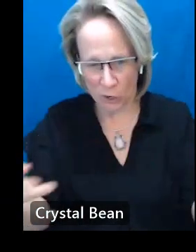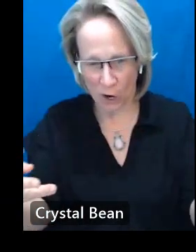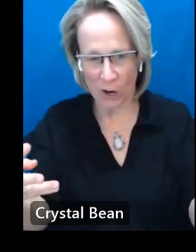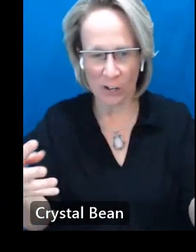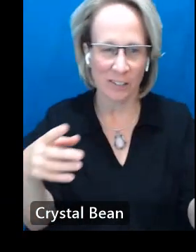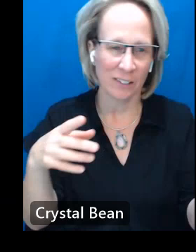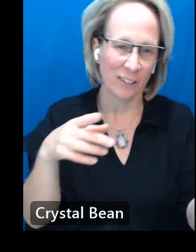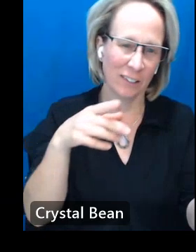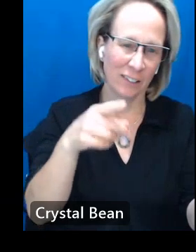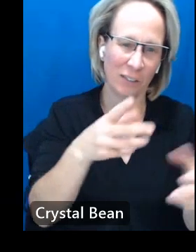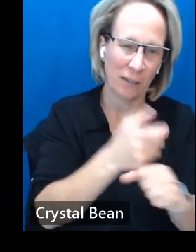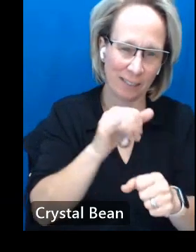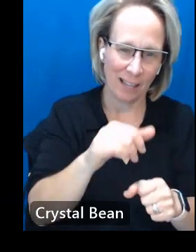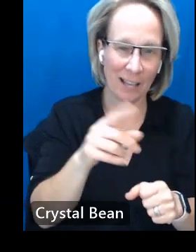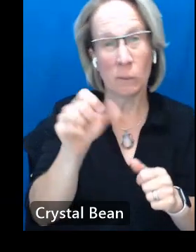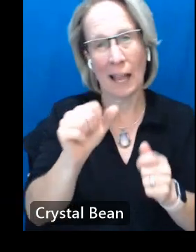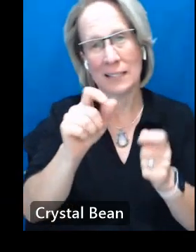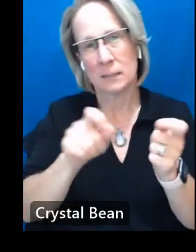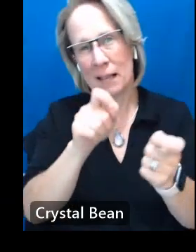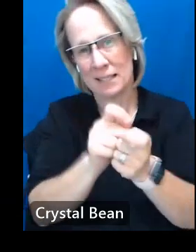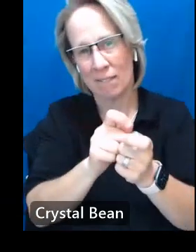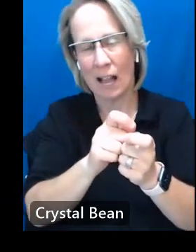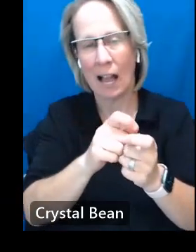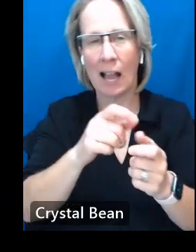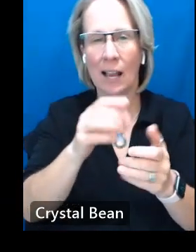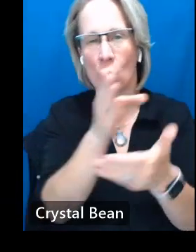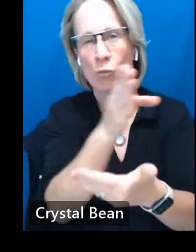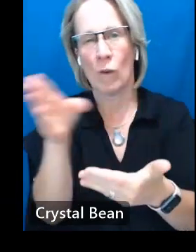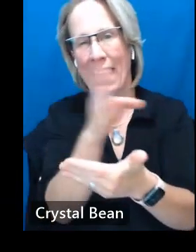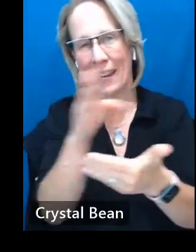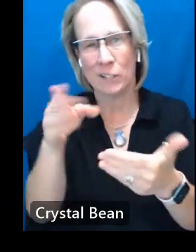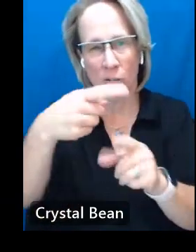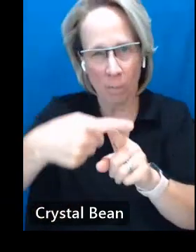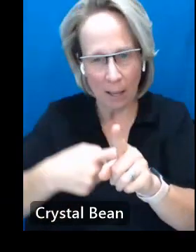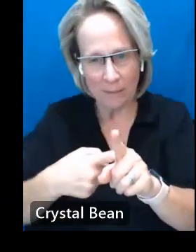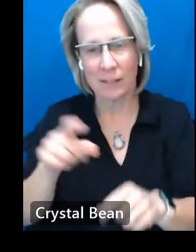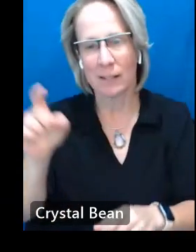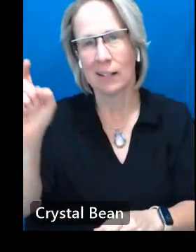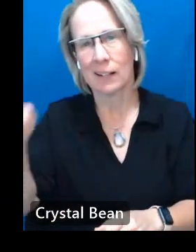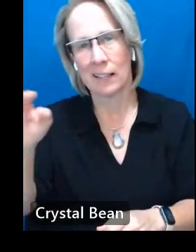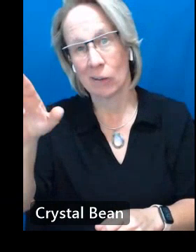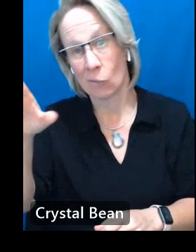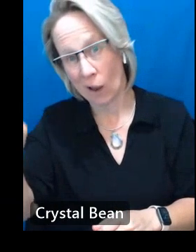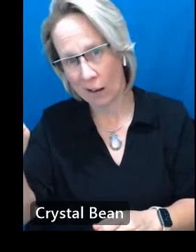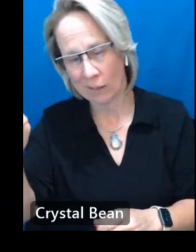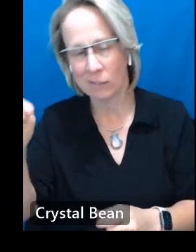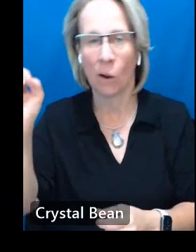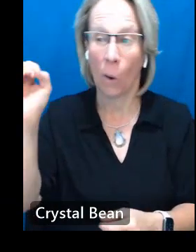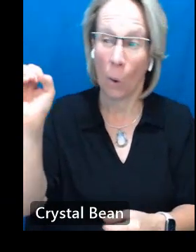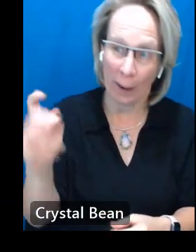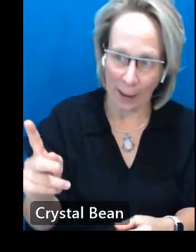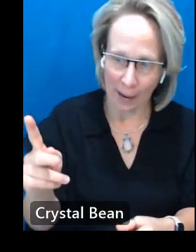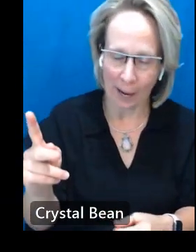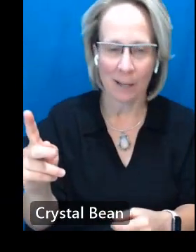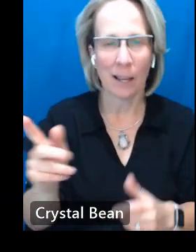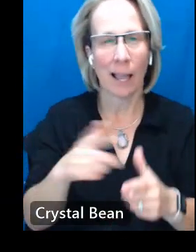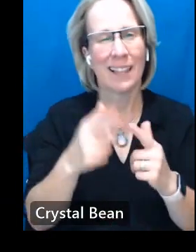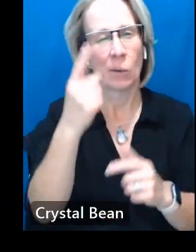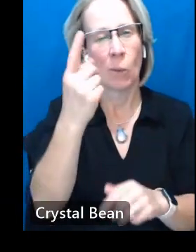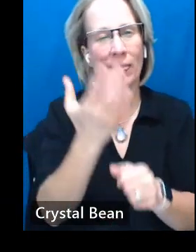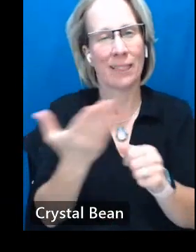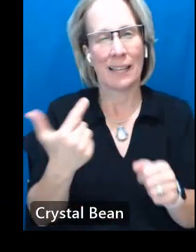Okay, you can specify a range of months. Click on Run, then OK. And then one thing I don't like about this is that it's